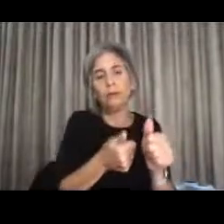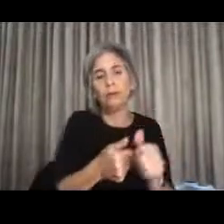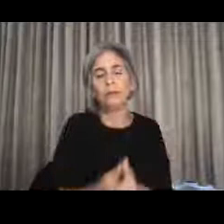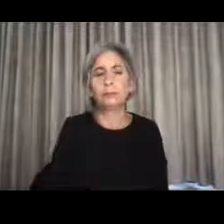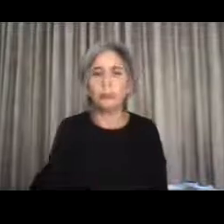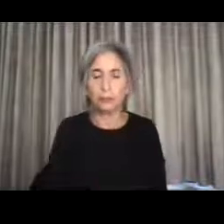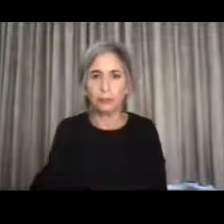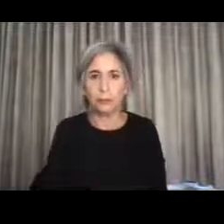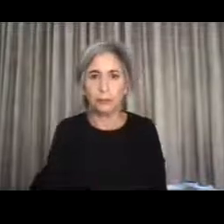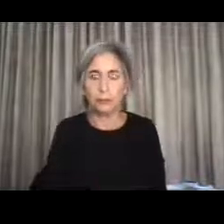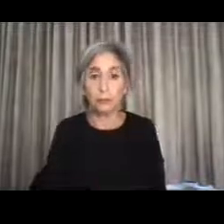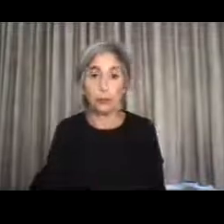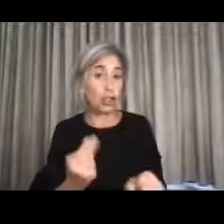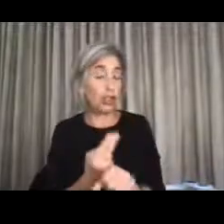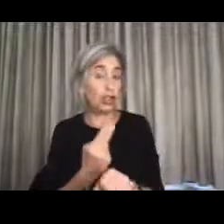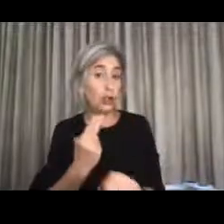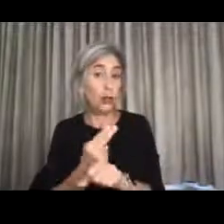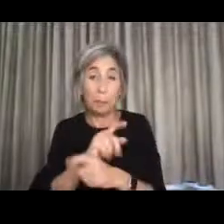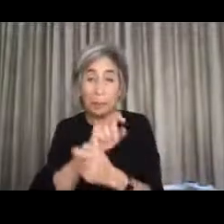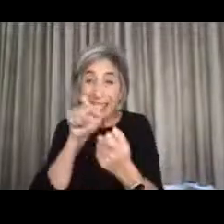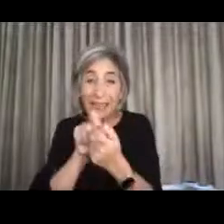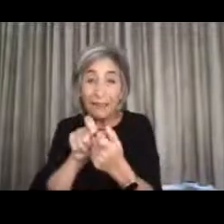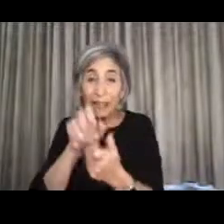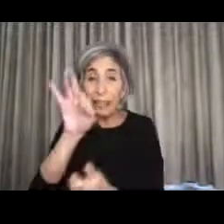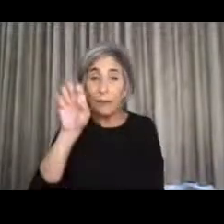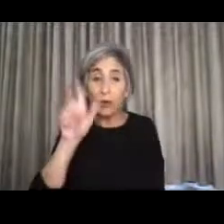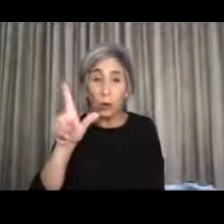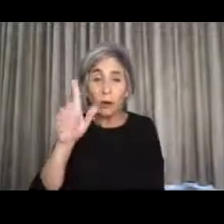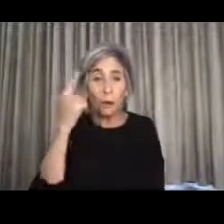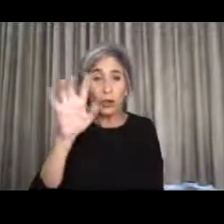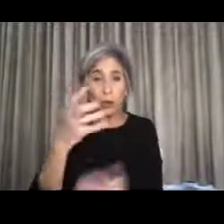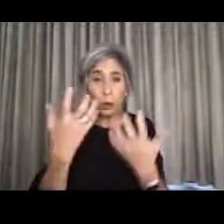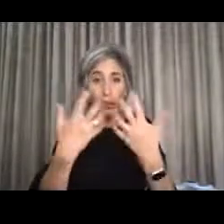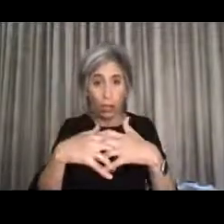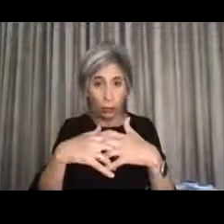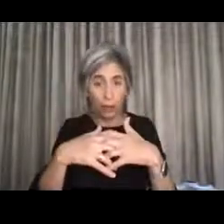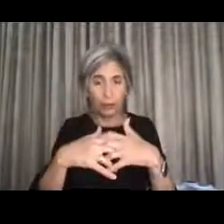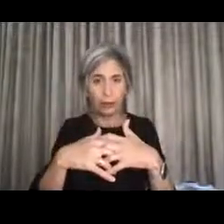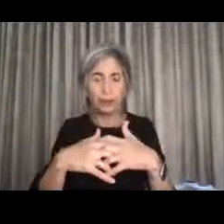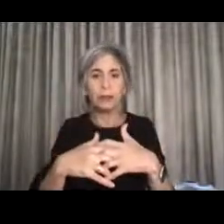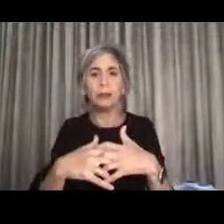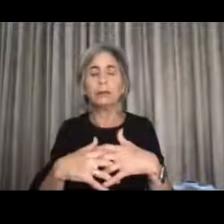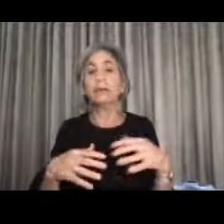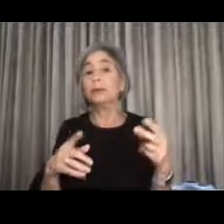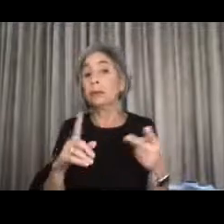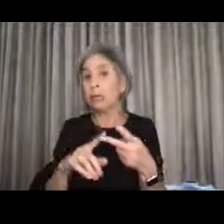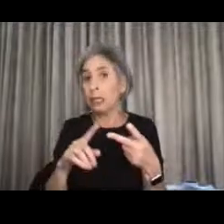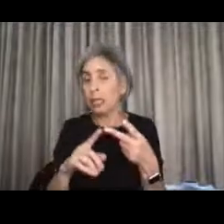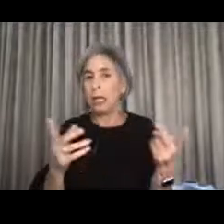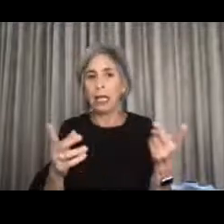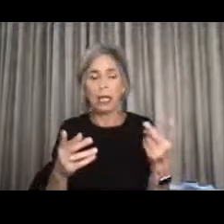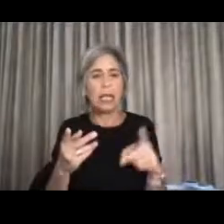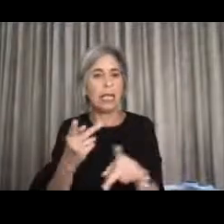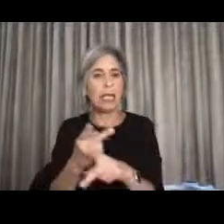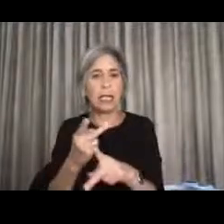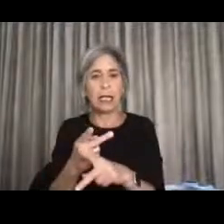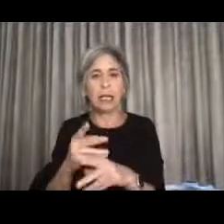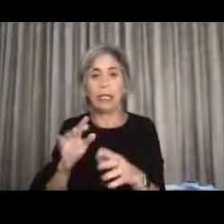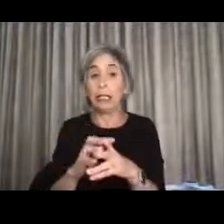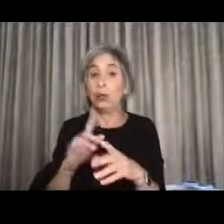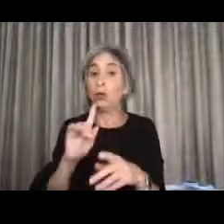Only use fuel recommended in the owner's manual. Keep fuel supply in ANSI approved